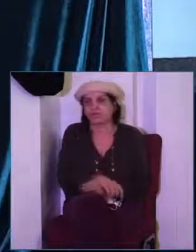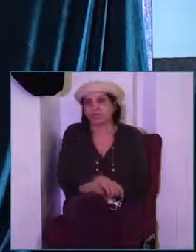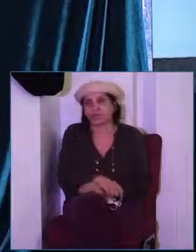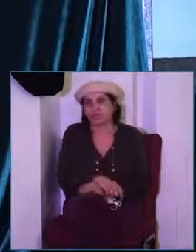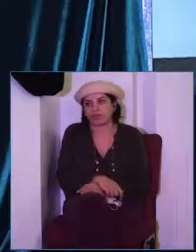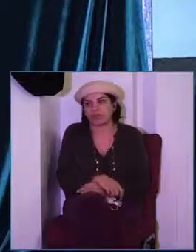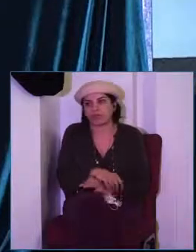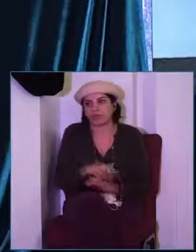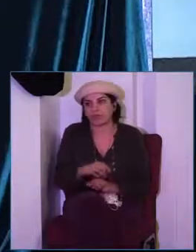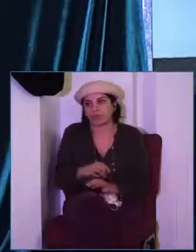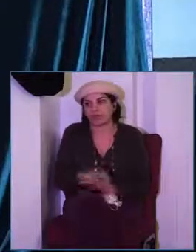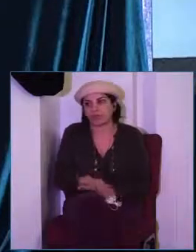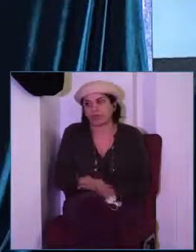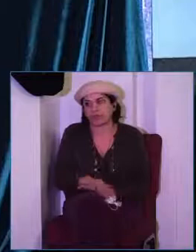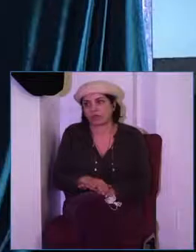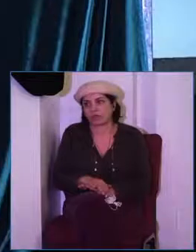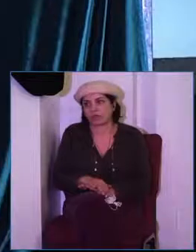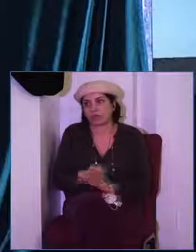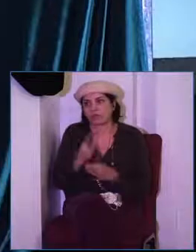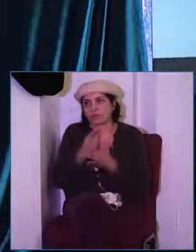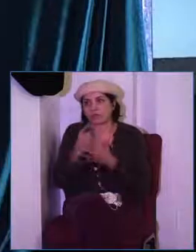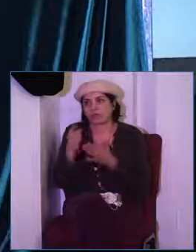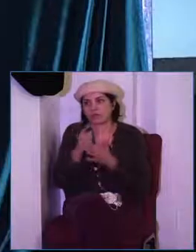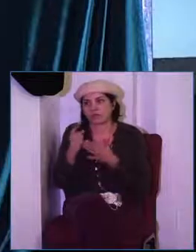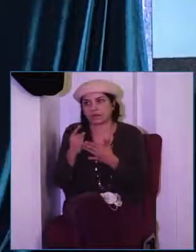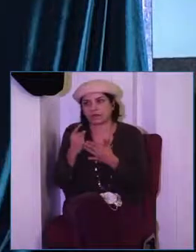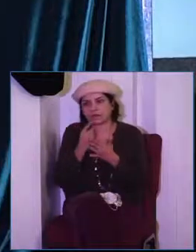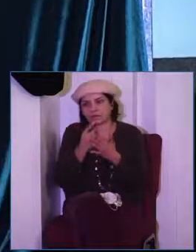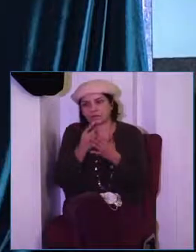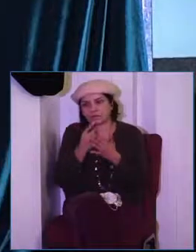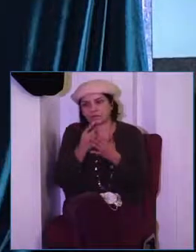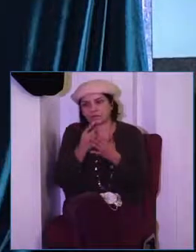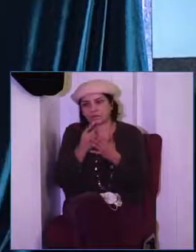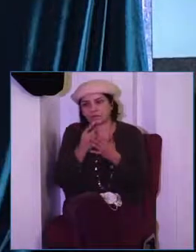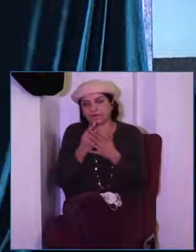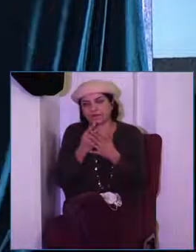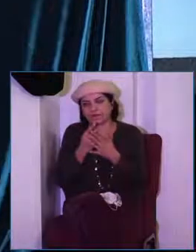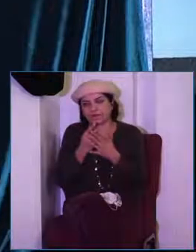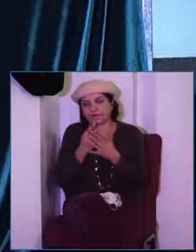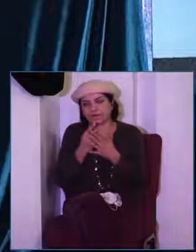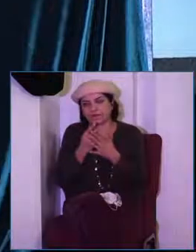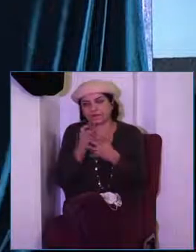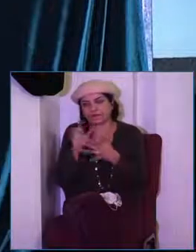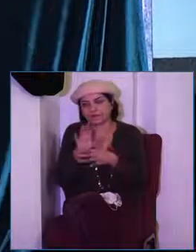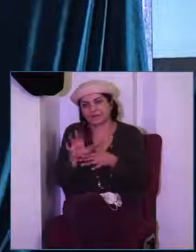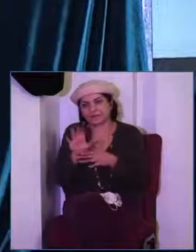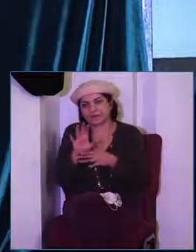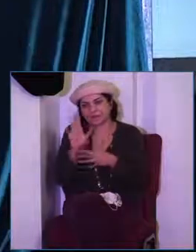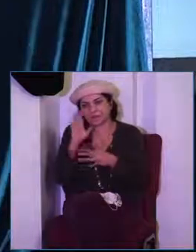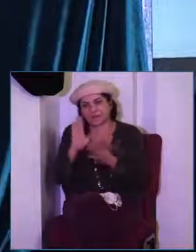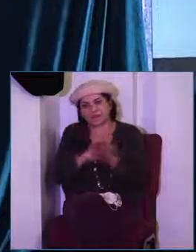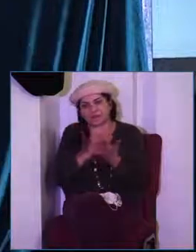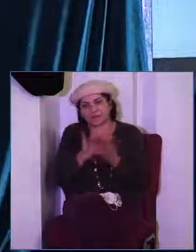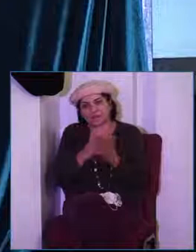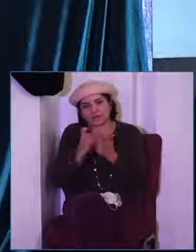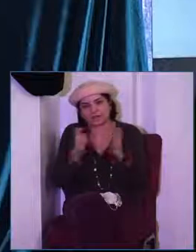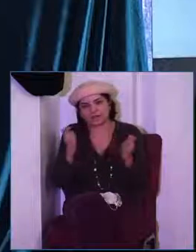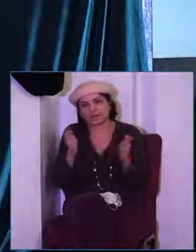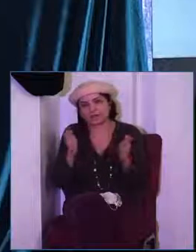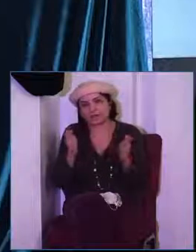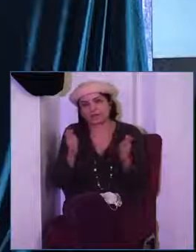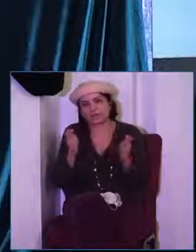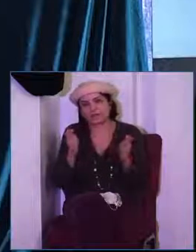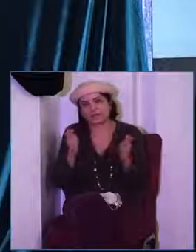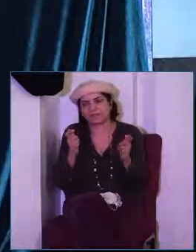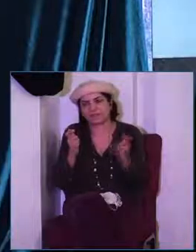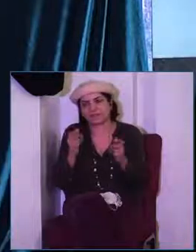You know, every week or so, I would cook a big meal. During this pandemic, I've been cooking a